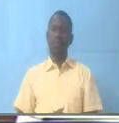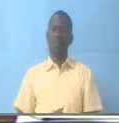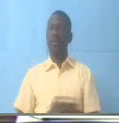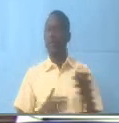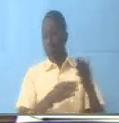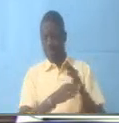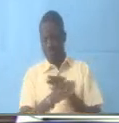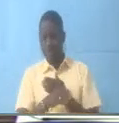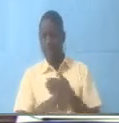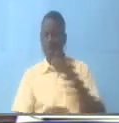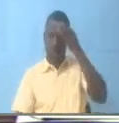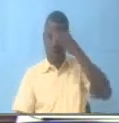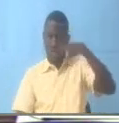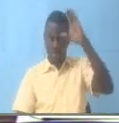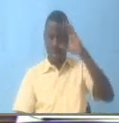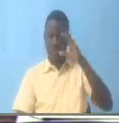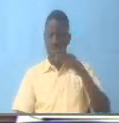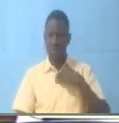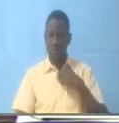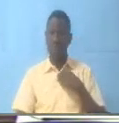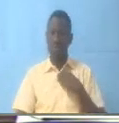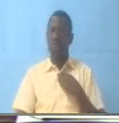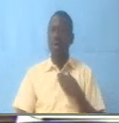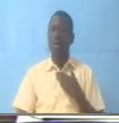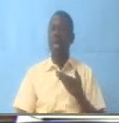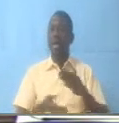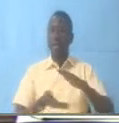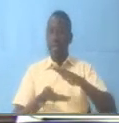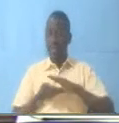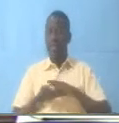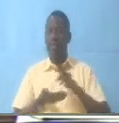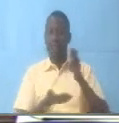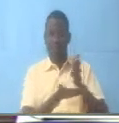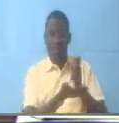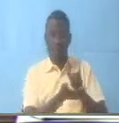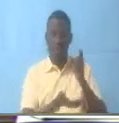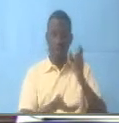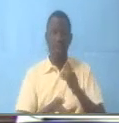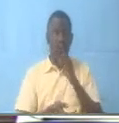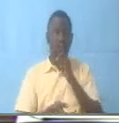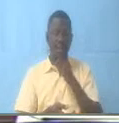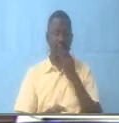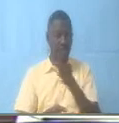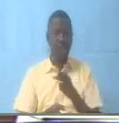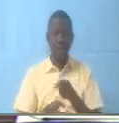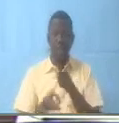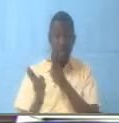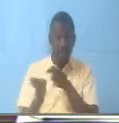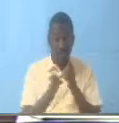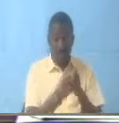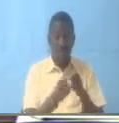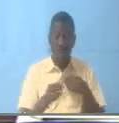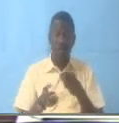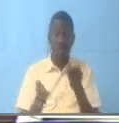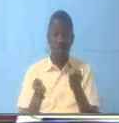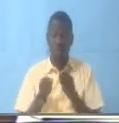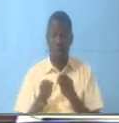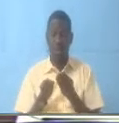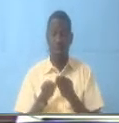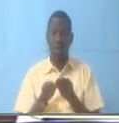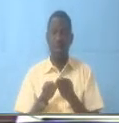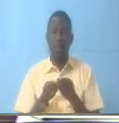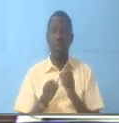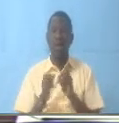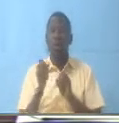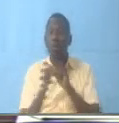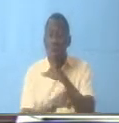who testified that the orders to shoot at the students was from above. Commission bi nag am nañ fi ay seede